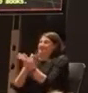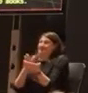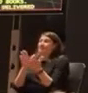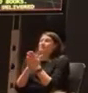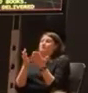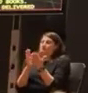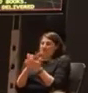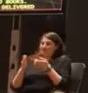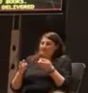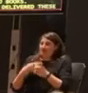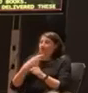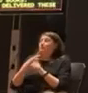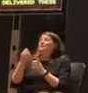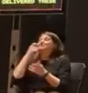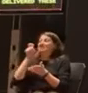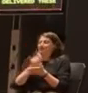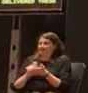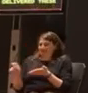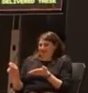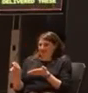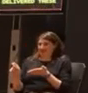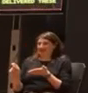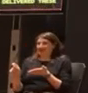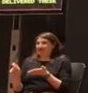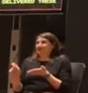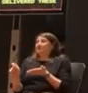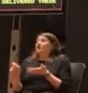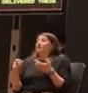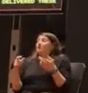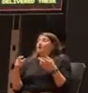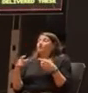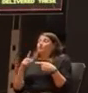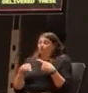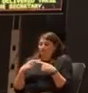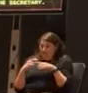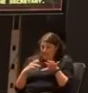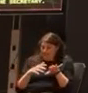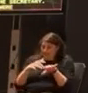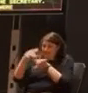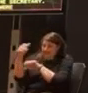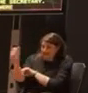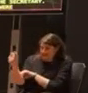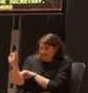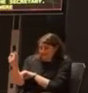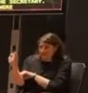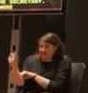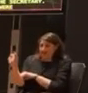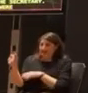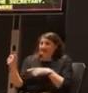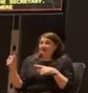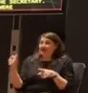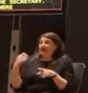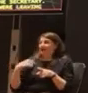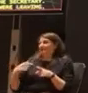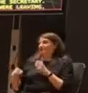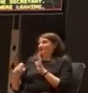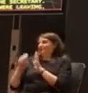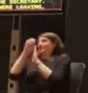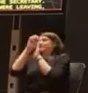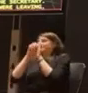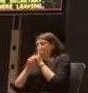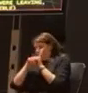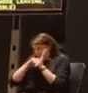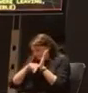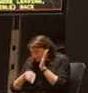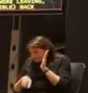books to the secretary. And as we were leaving down this long hall to get the elevator back down to the